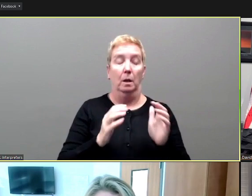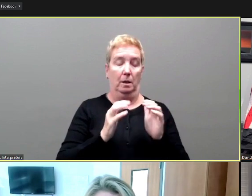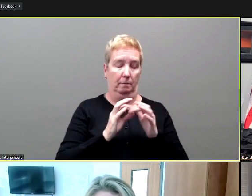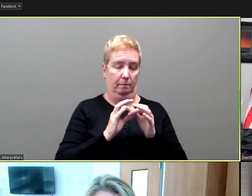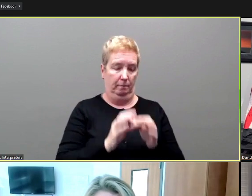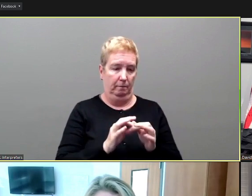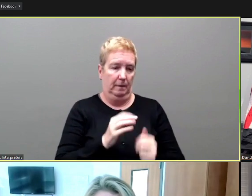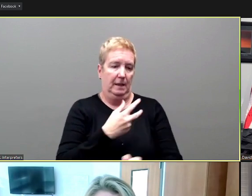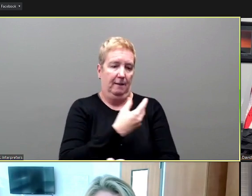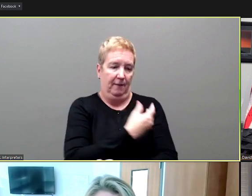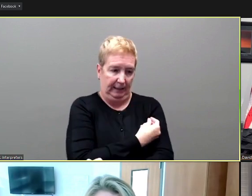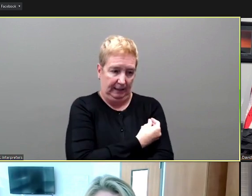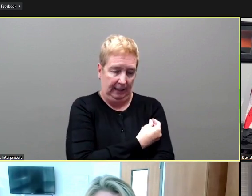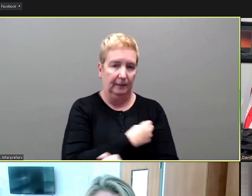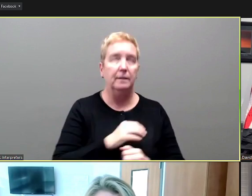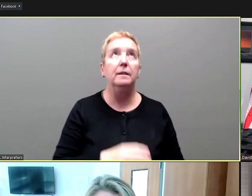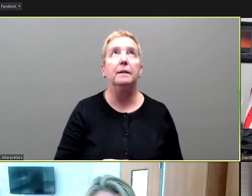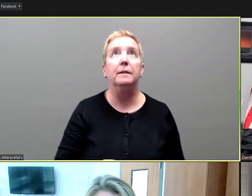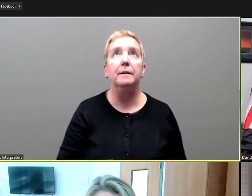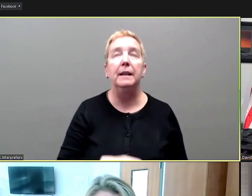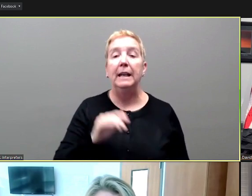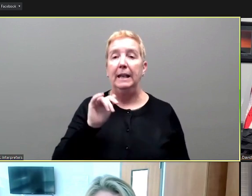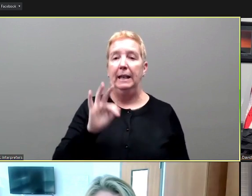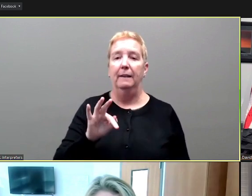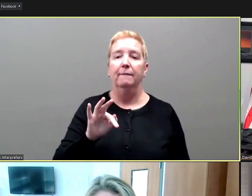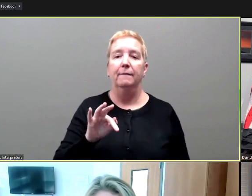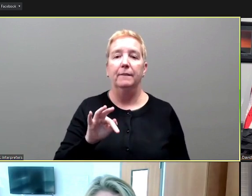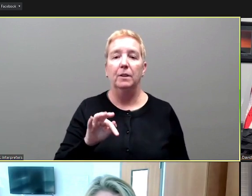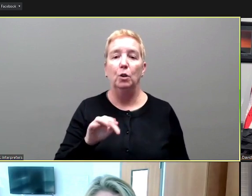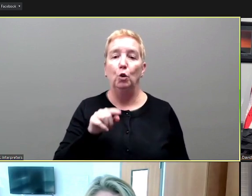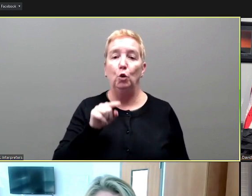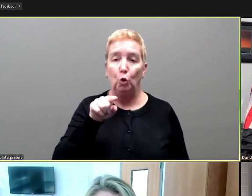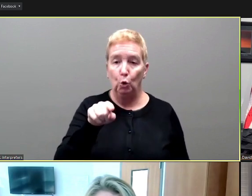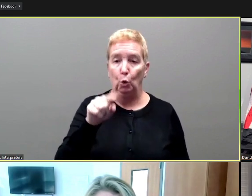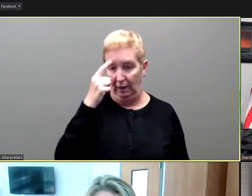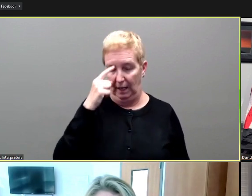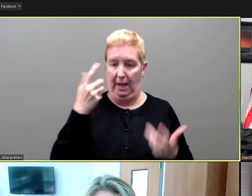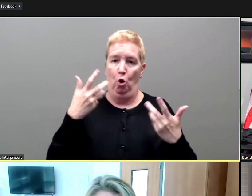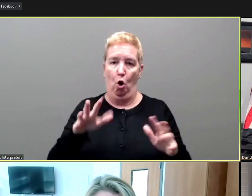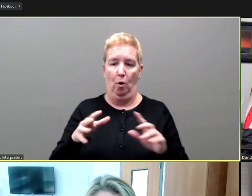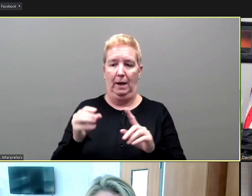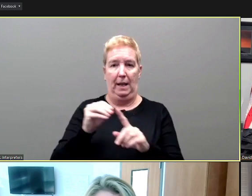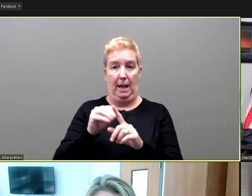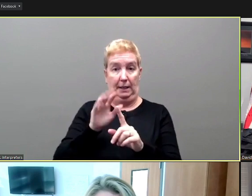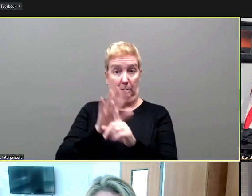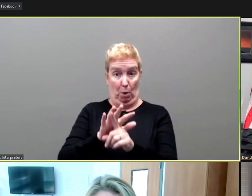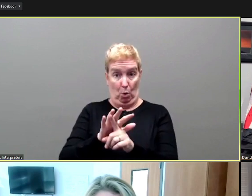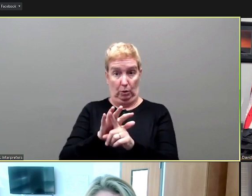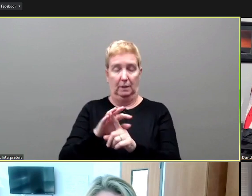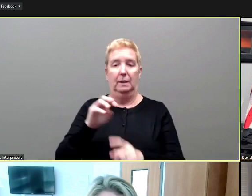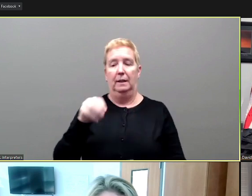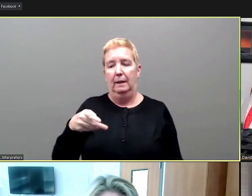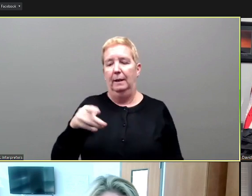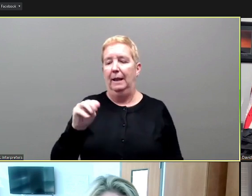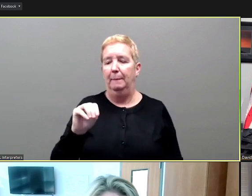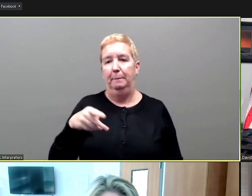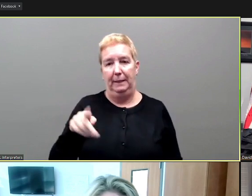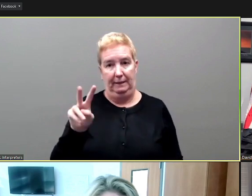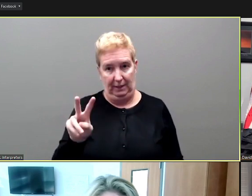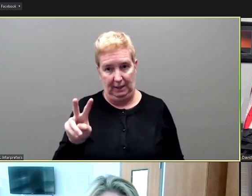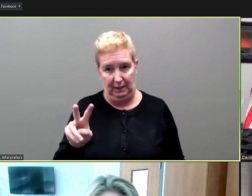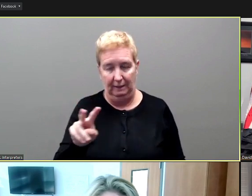vaccine, how you get it, if you believe you've been exposed to the monkeypox vaccine, you